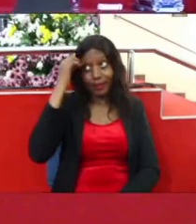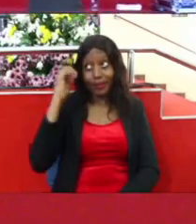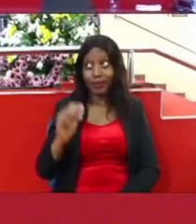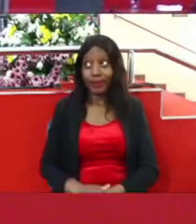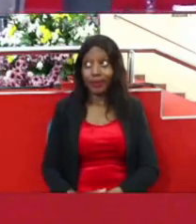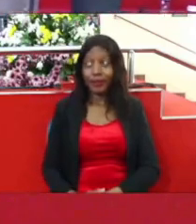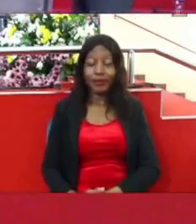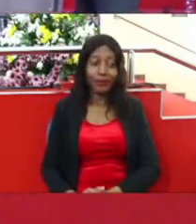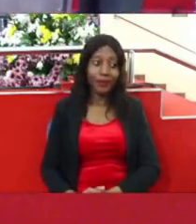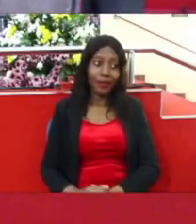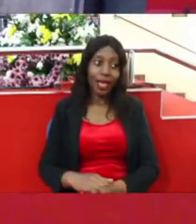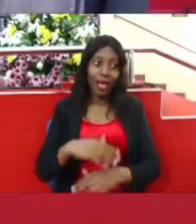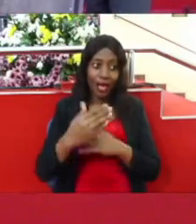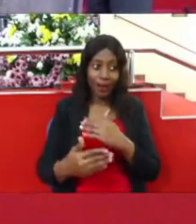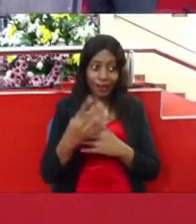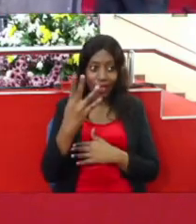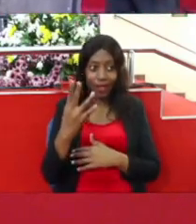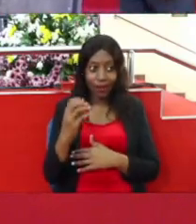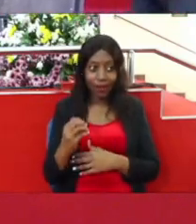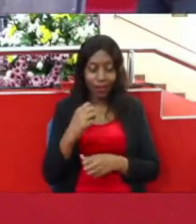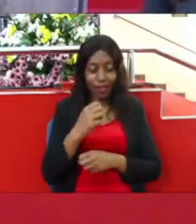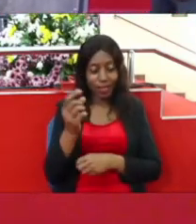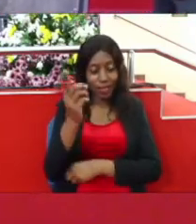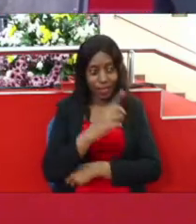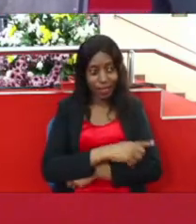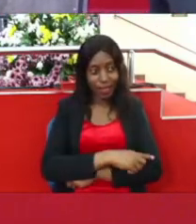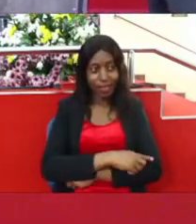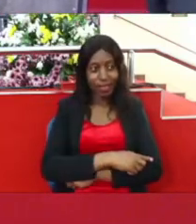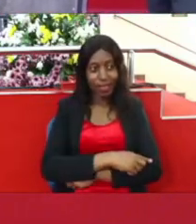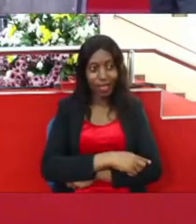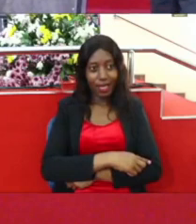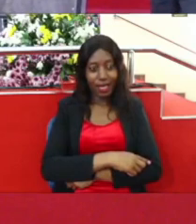be destroyed. Baada ya siku 40 mji utaangamizwa. This is a slimy preacher.